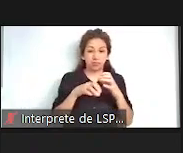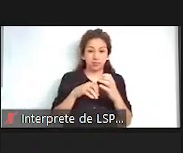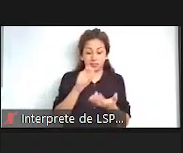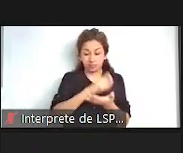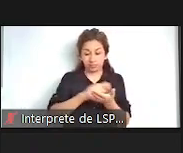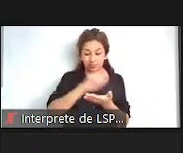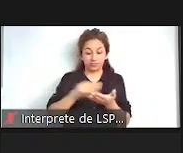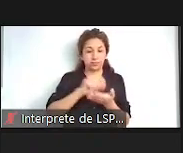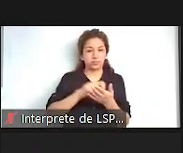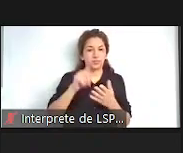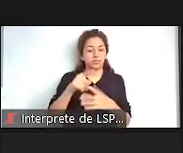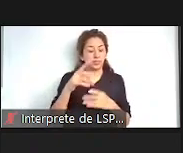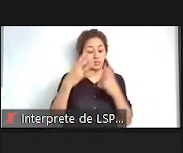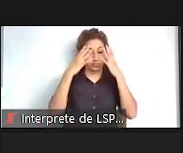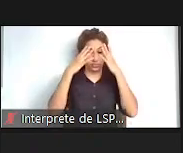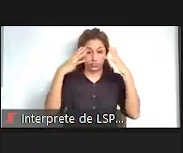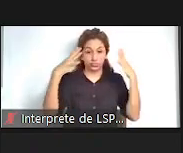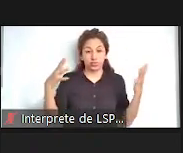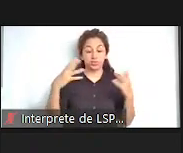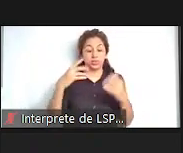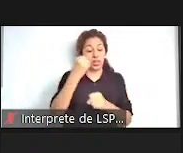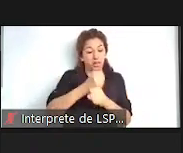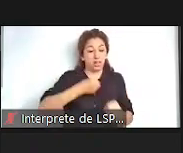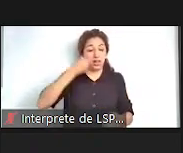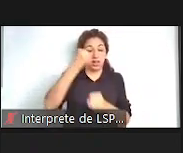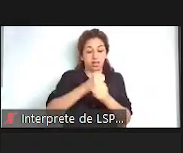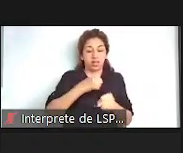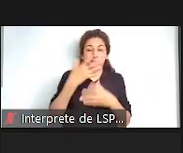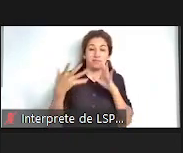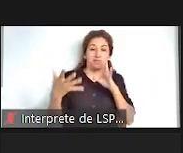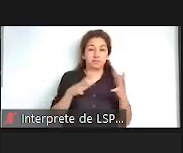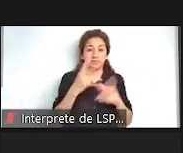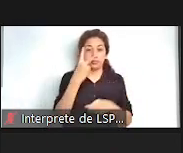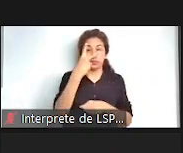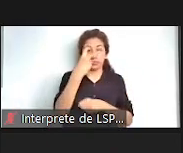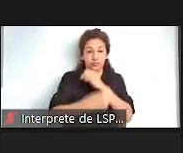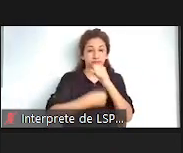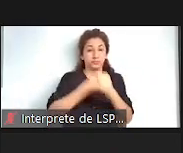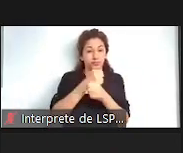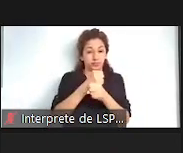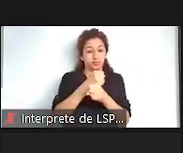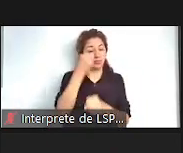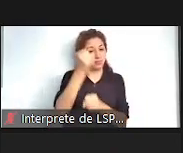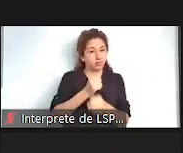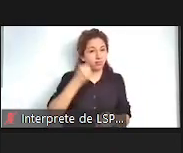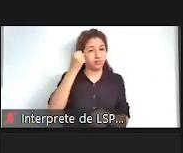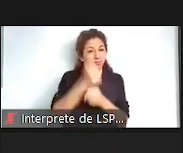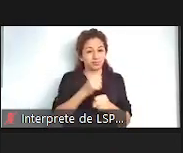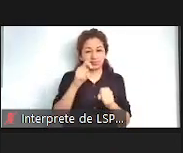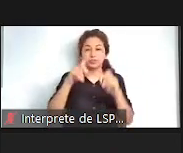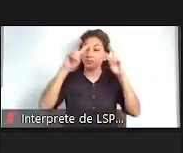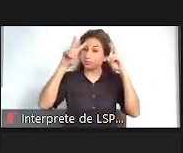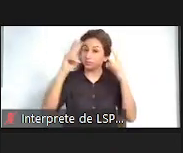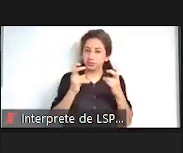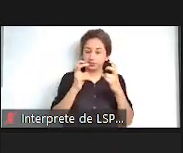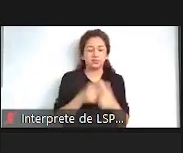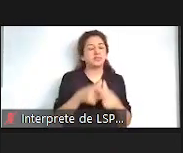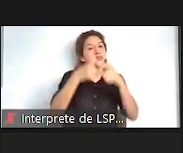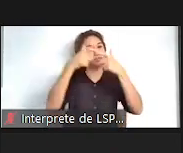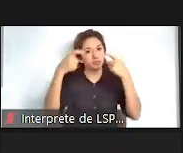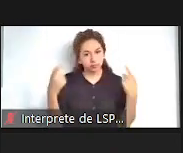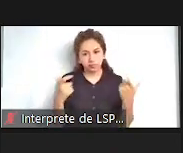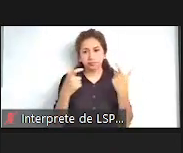plan was complex and was the the long two-year process in which we found